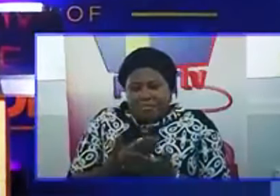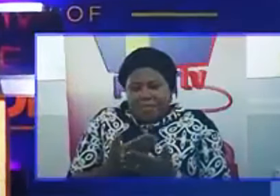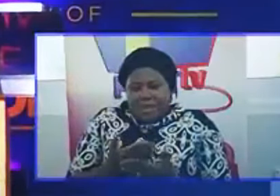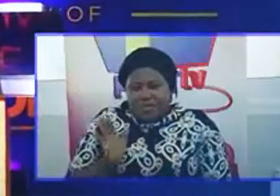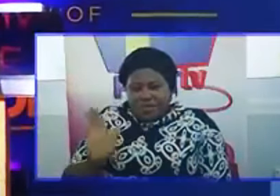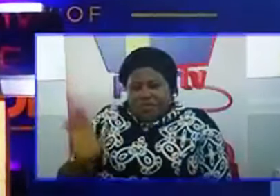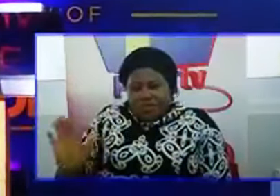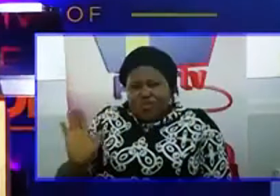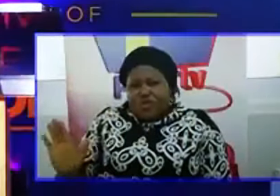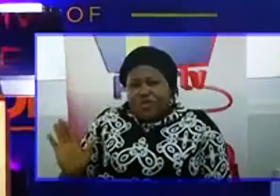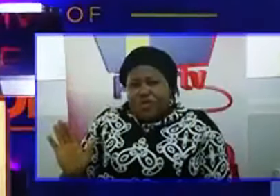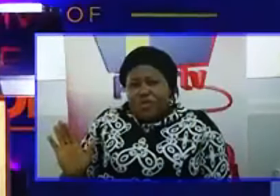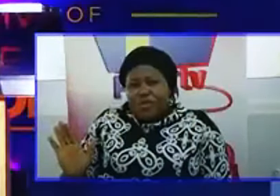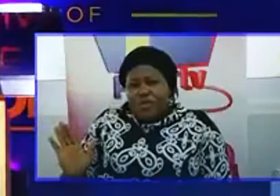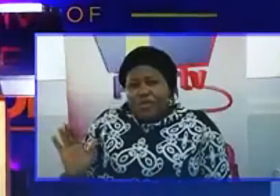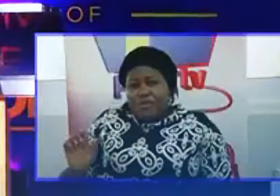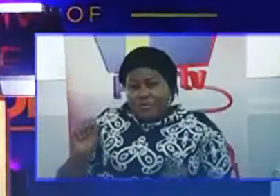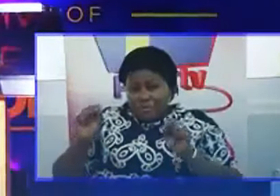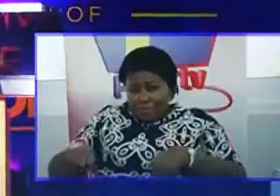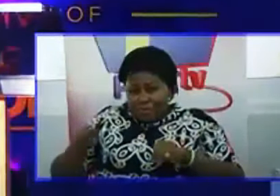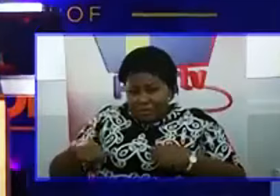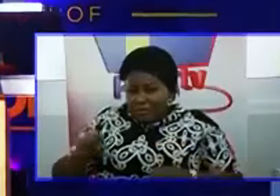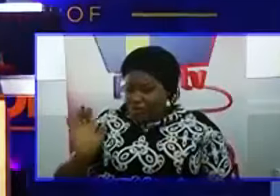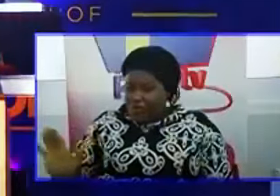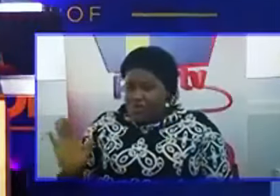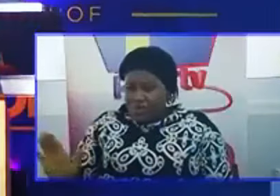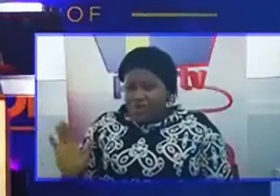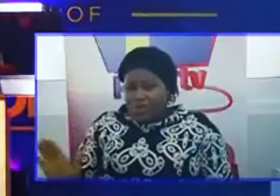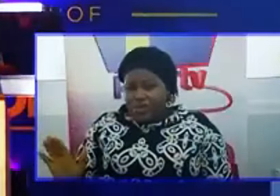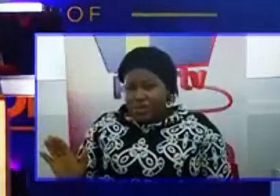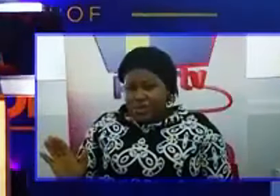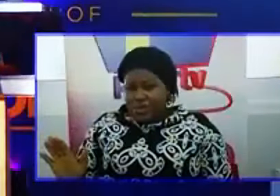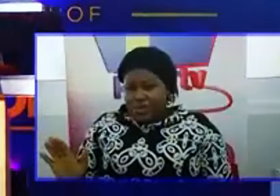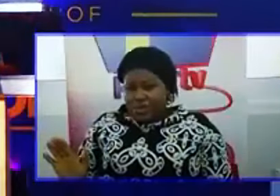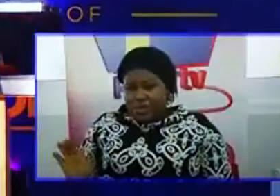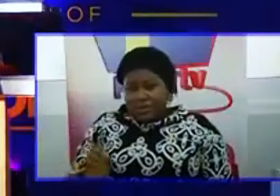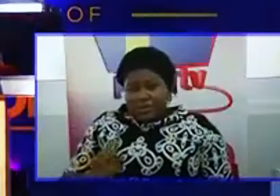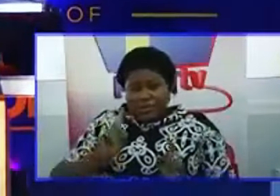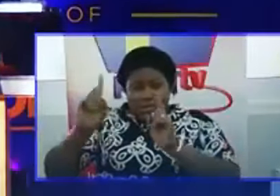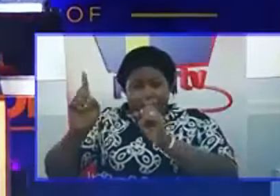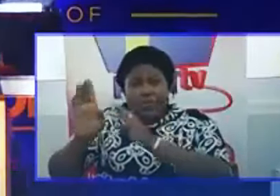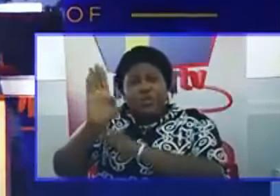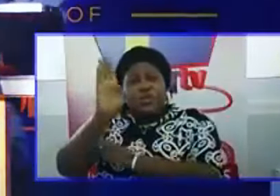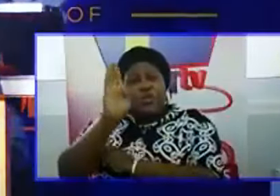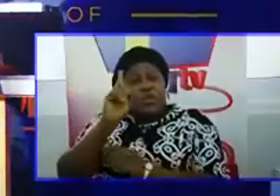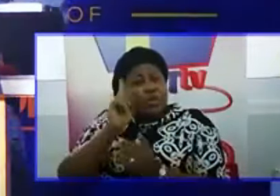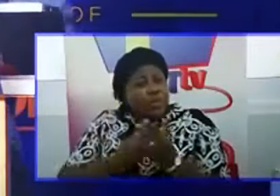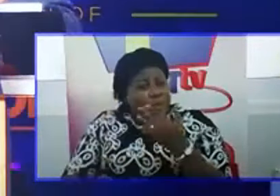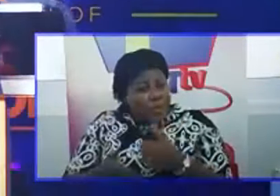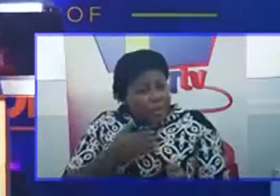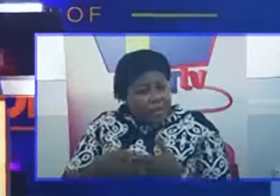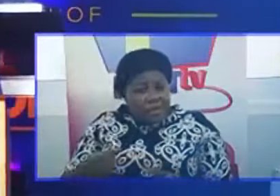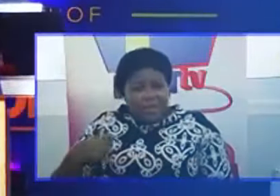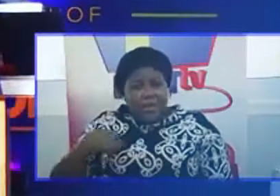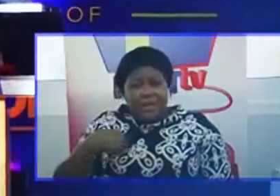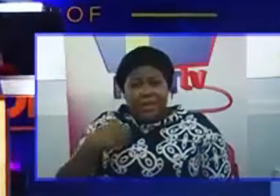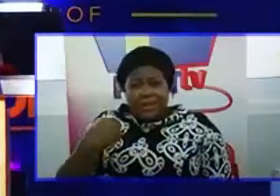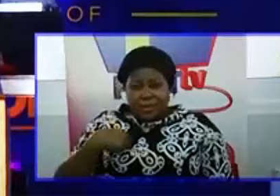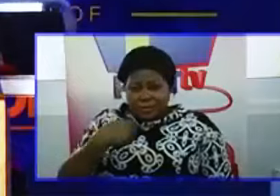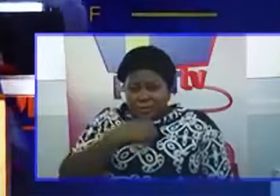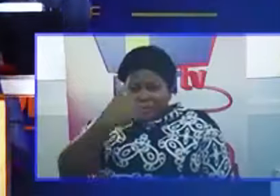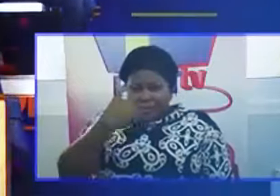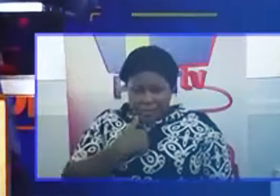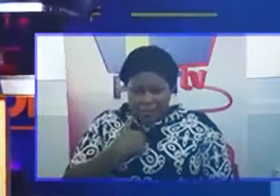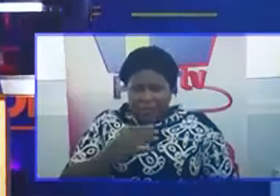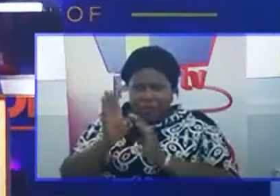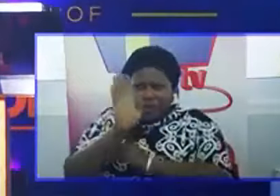him. If you come to God, the money, the resources he gives us, including the ability, is for us.